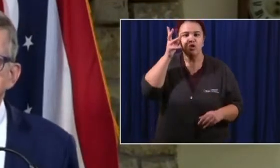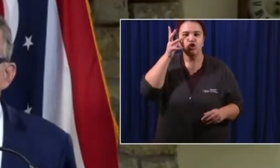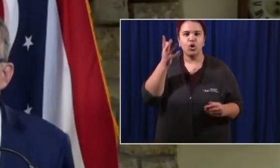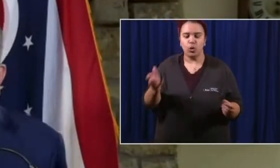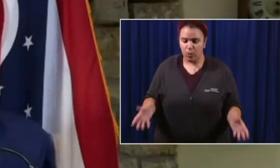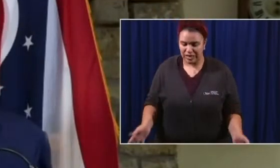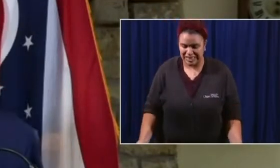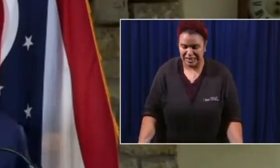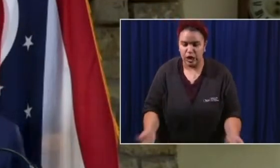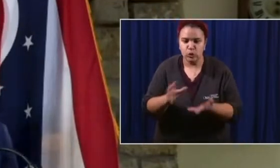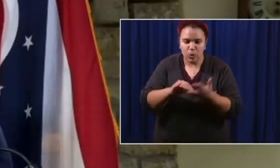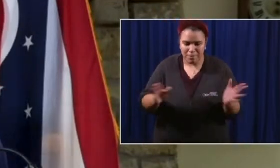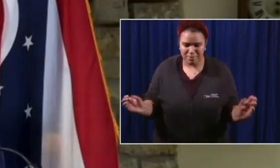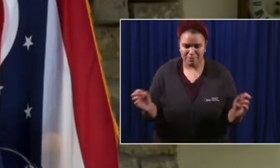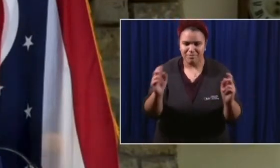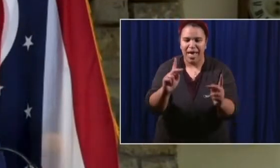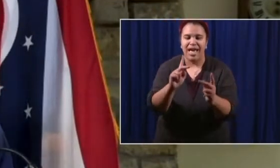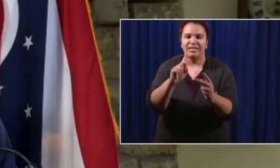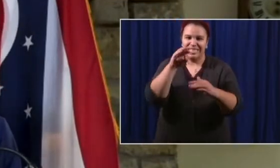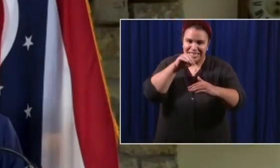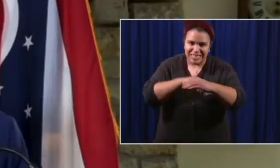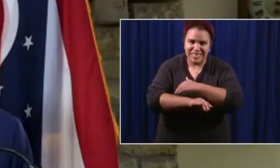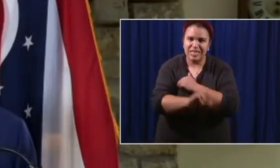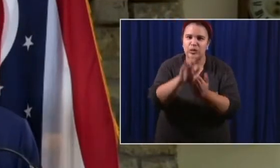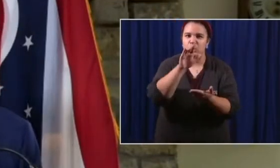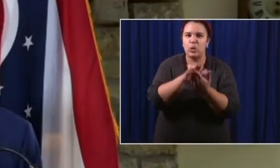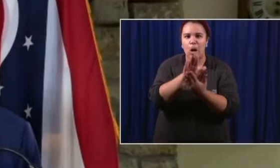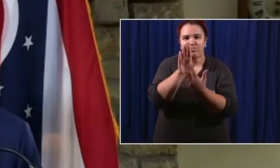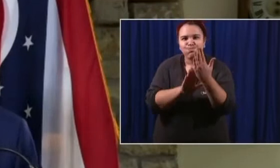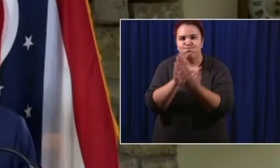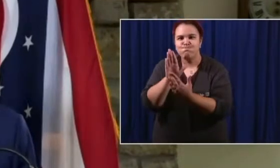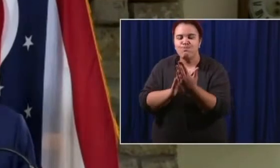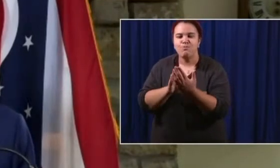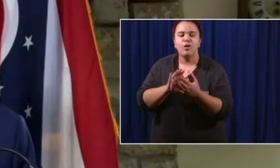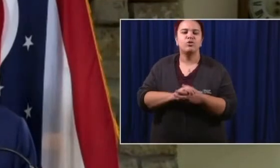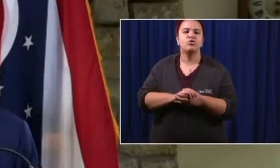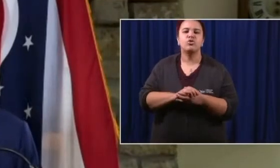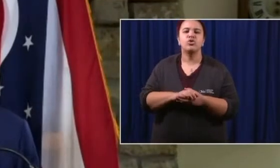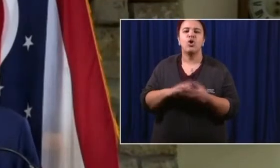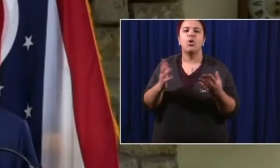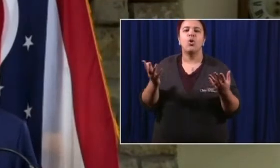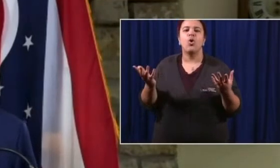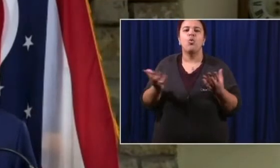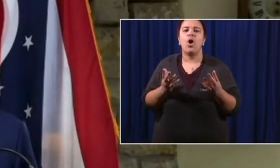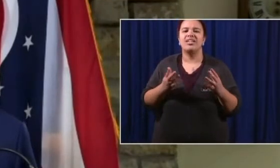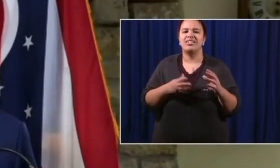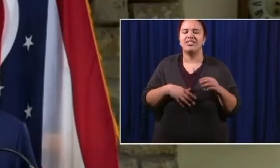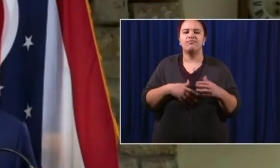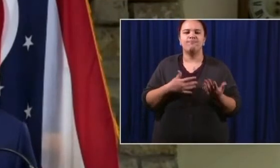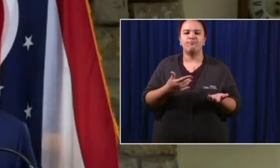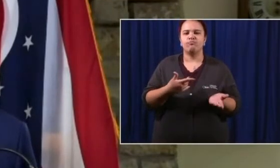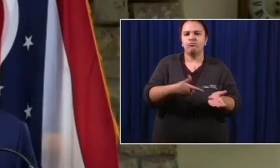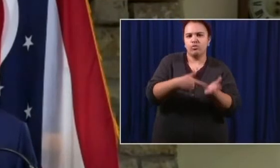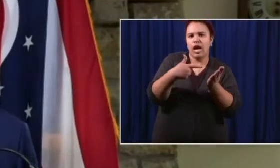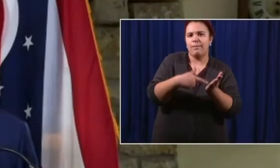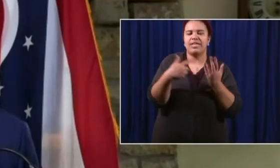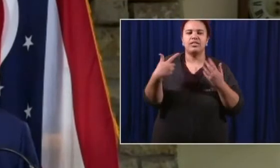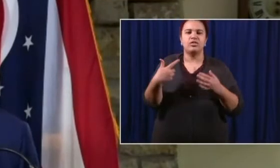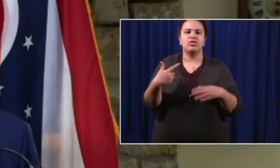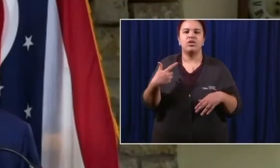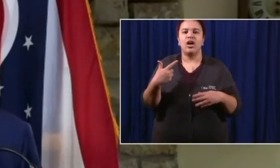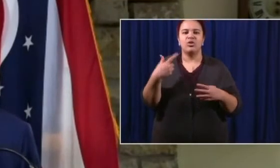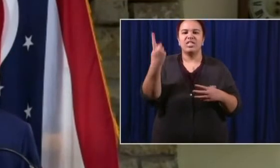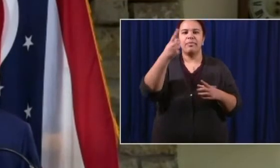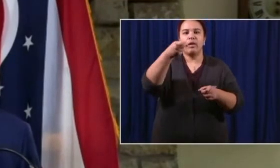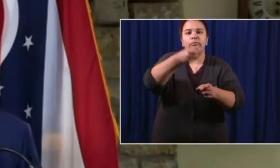by which you believe it's safe for kids to go back in the classroom? How many weeks of downward